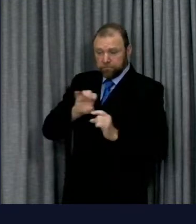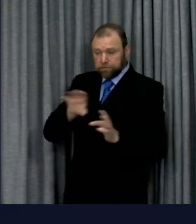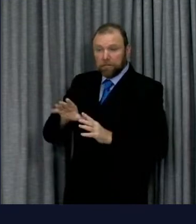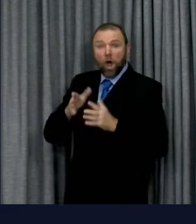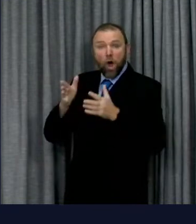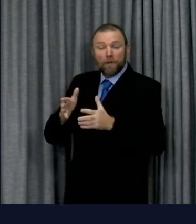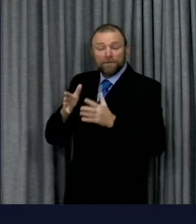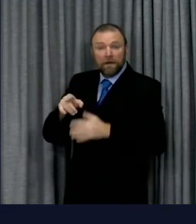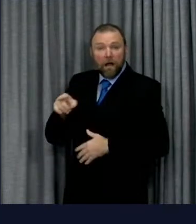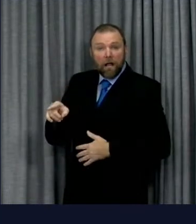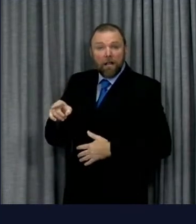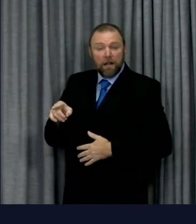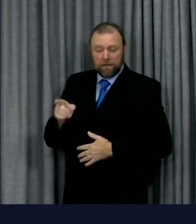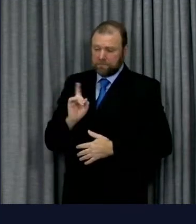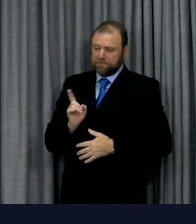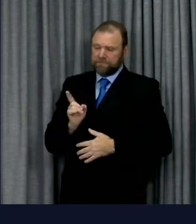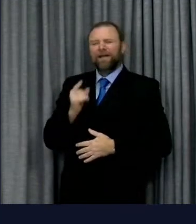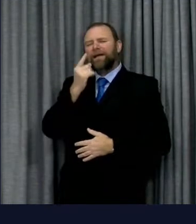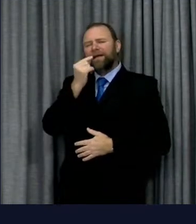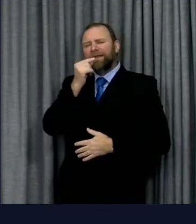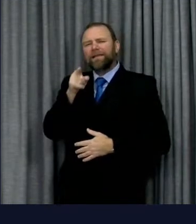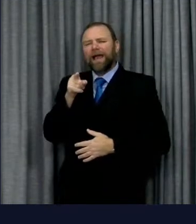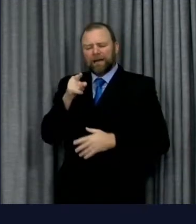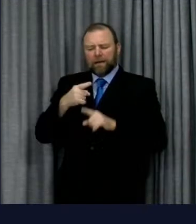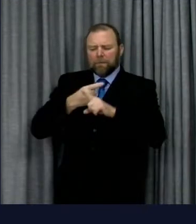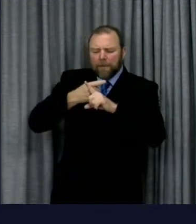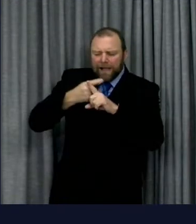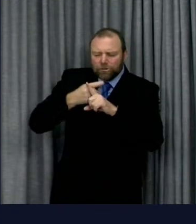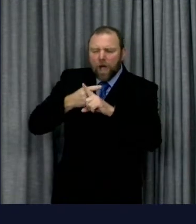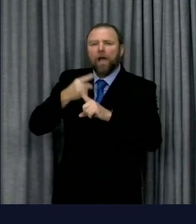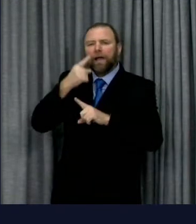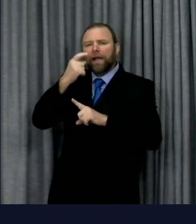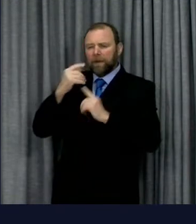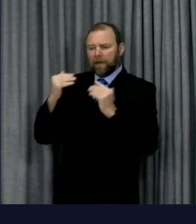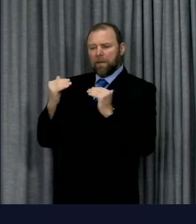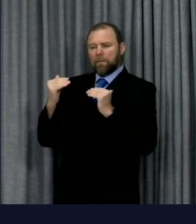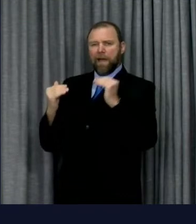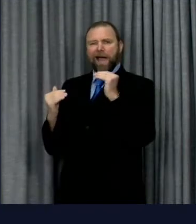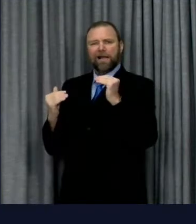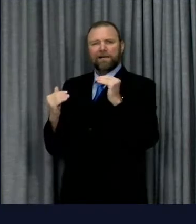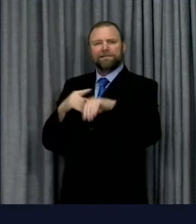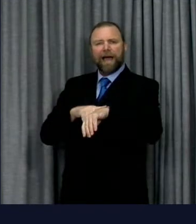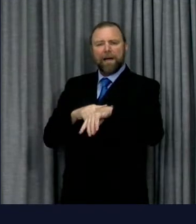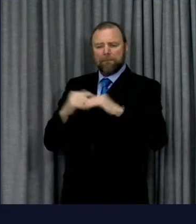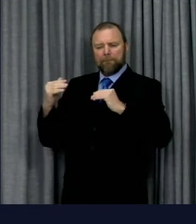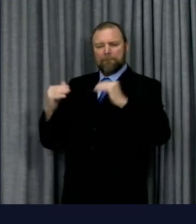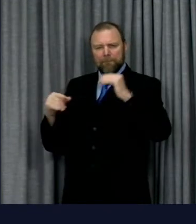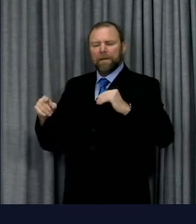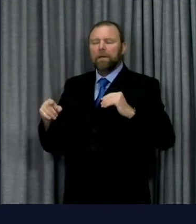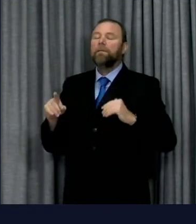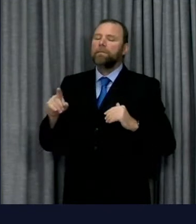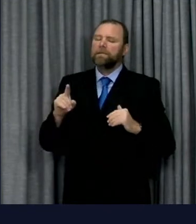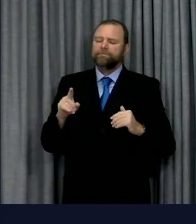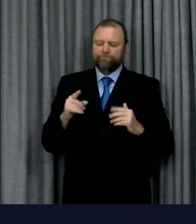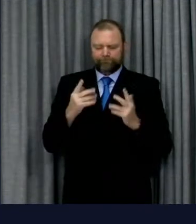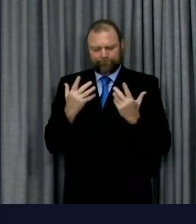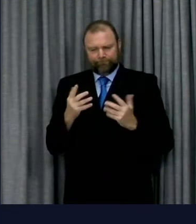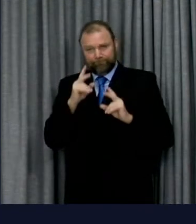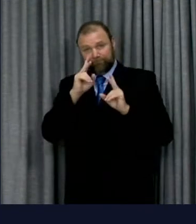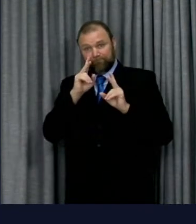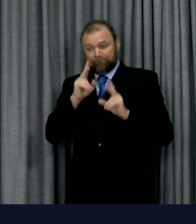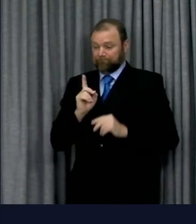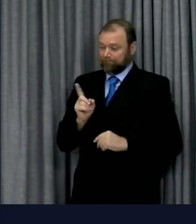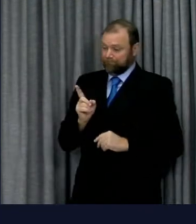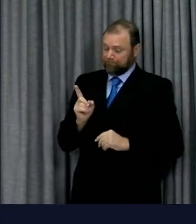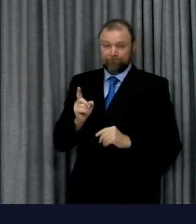lag behind community cases by a couple of weeks, but we're now seeing falls day by day in the number of